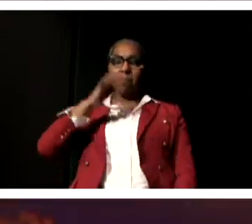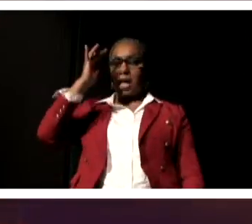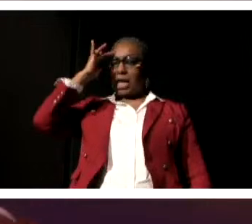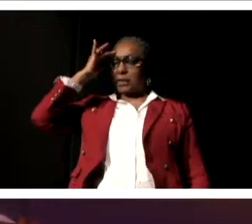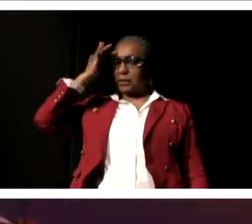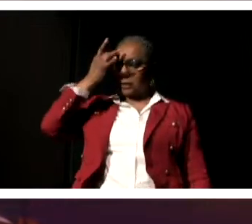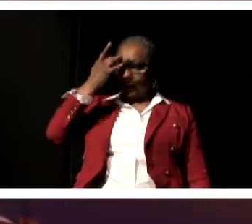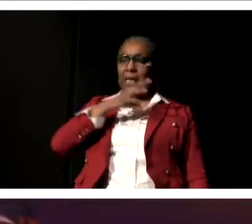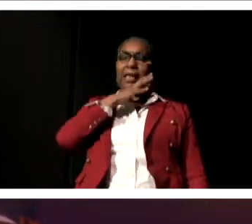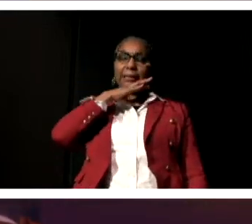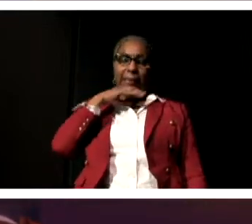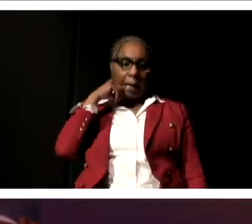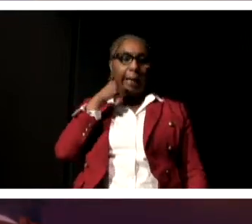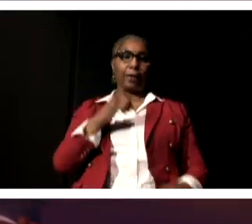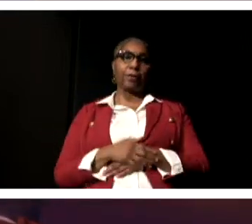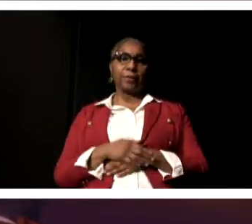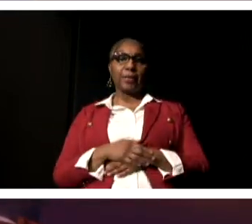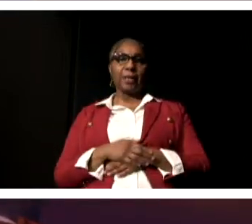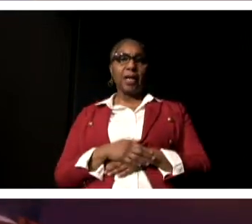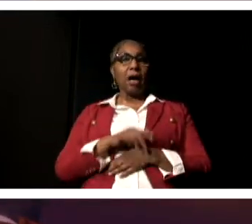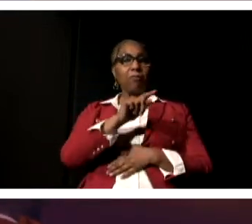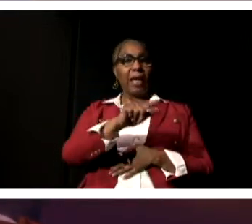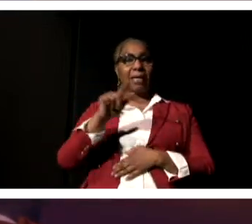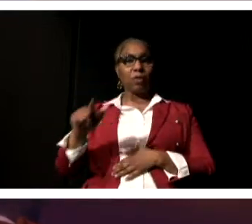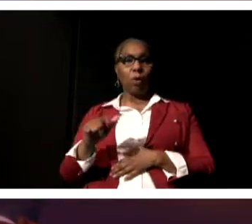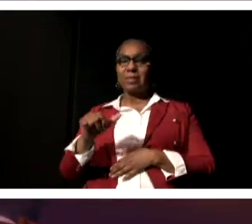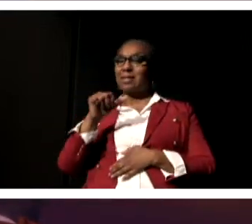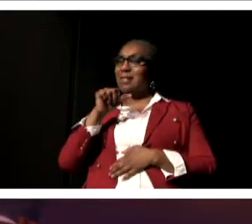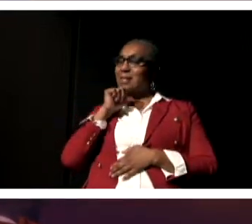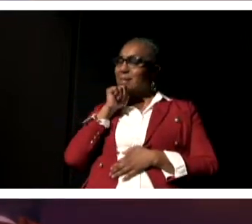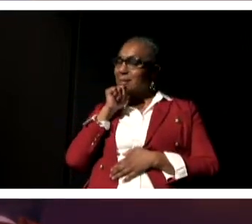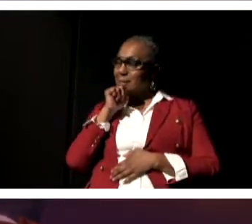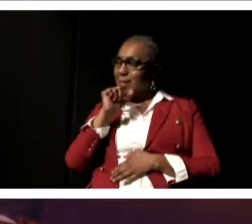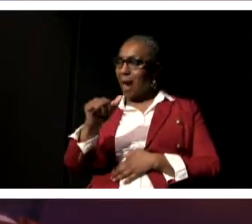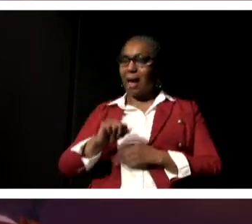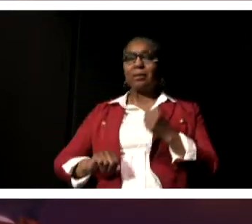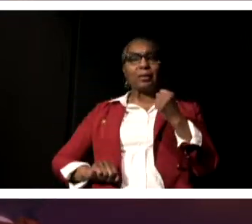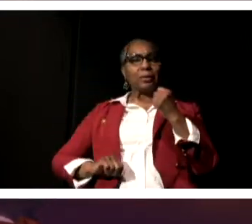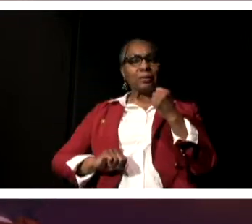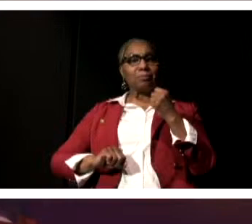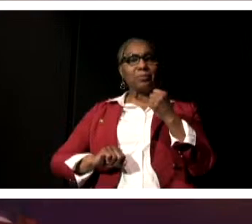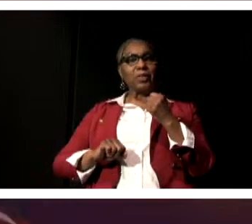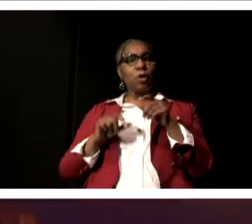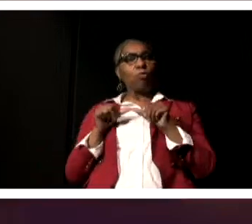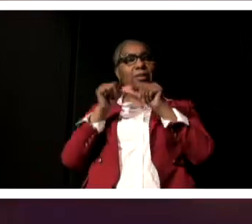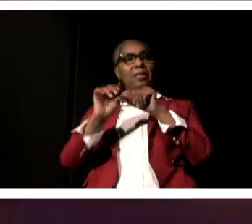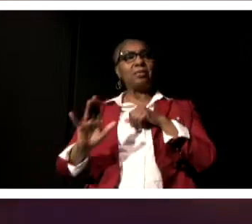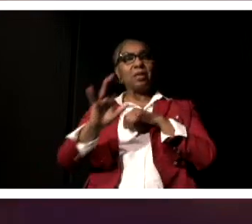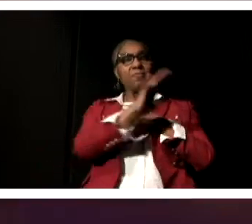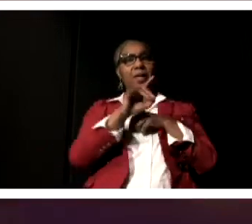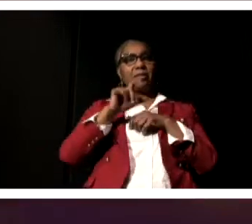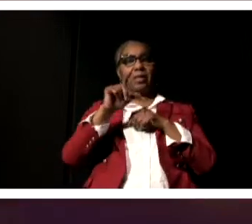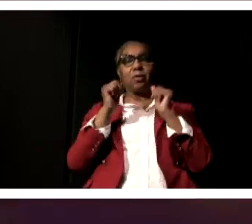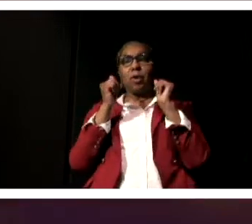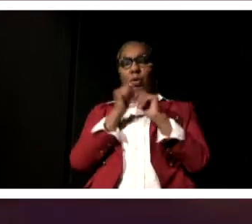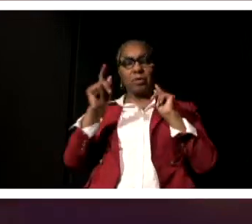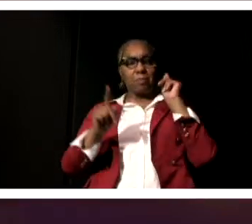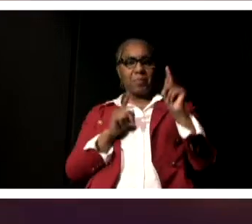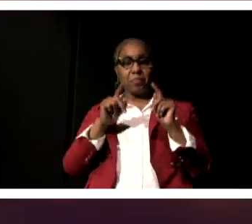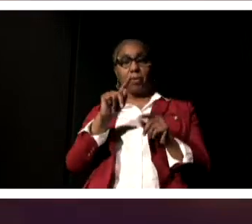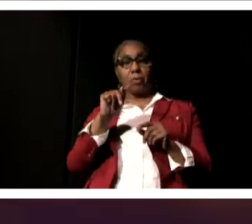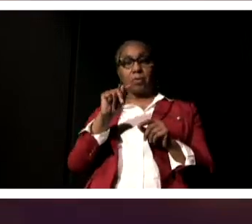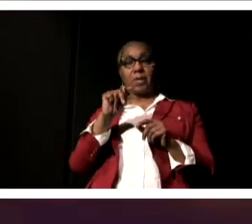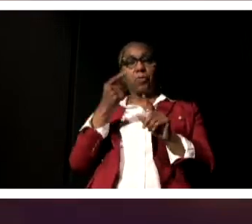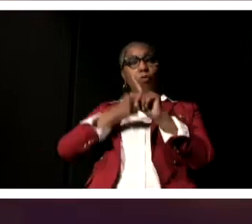and tired of landlords not holding up their end of the deal with the tenants in our city.